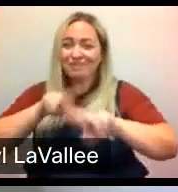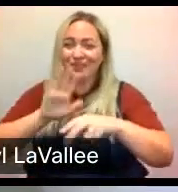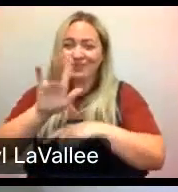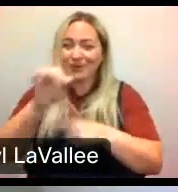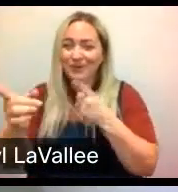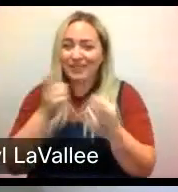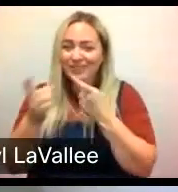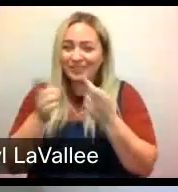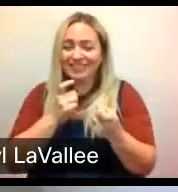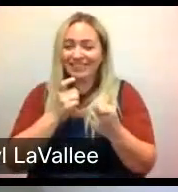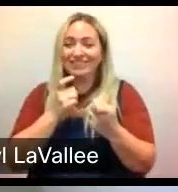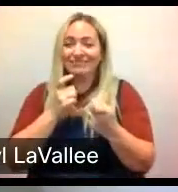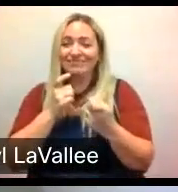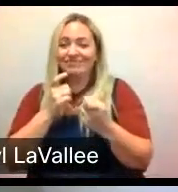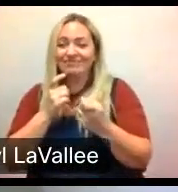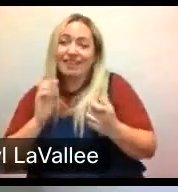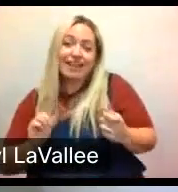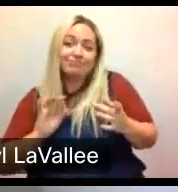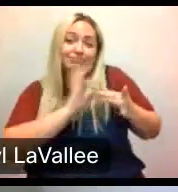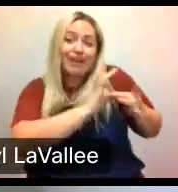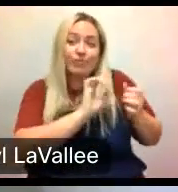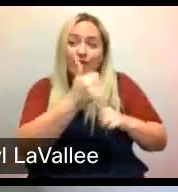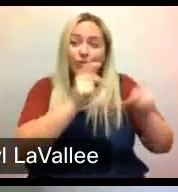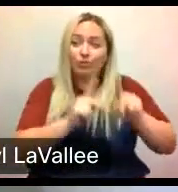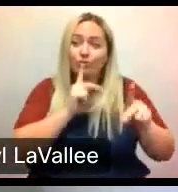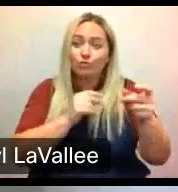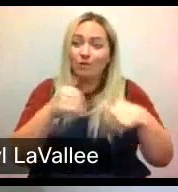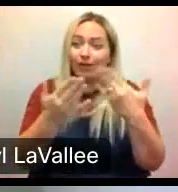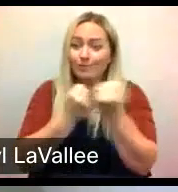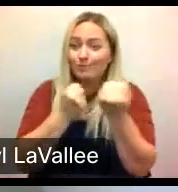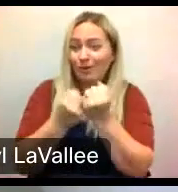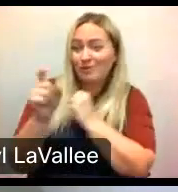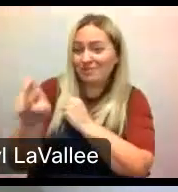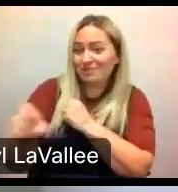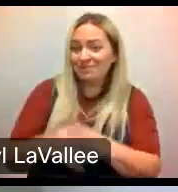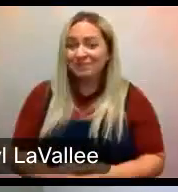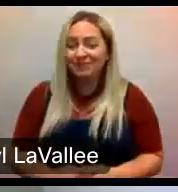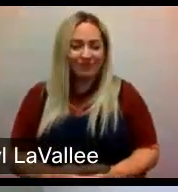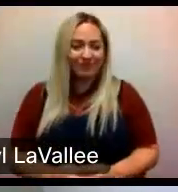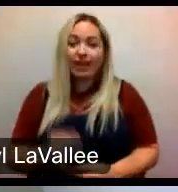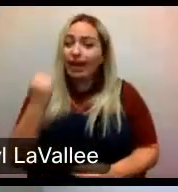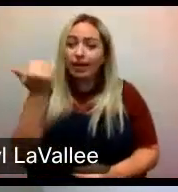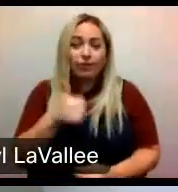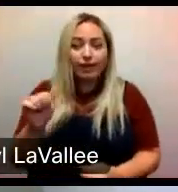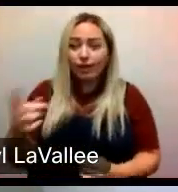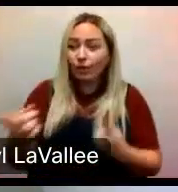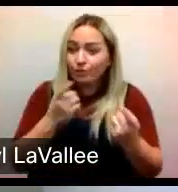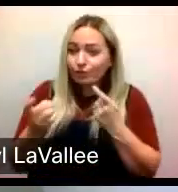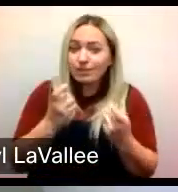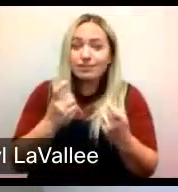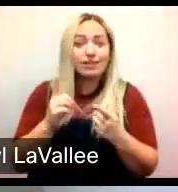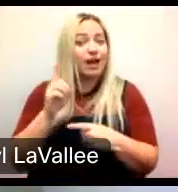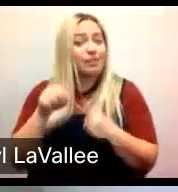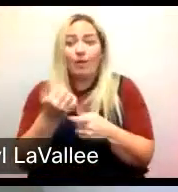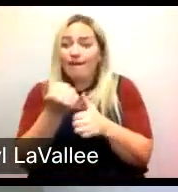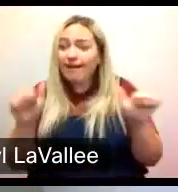and connect you with somebody who can provide you the support you're looking for. If you have questions about any of the